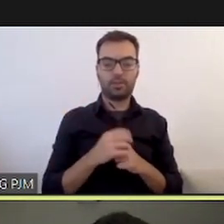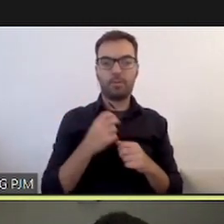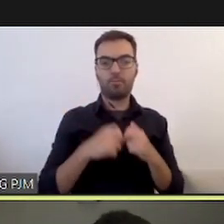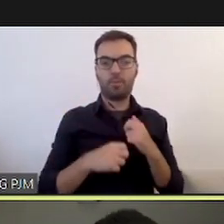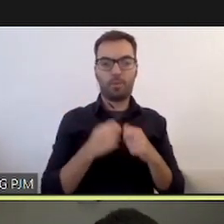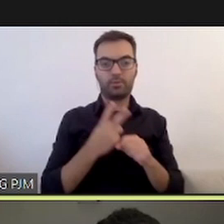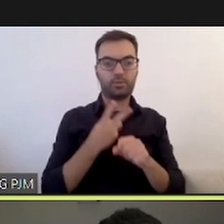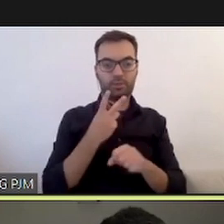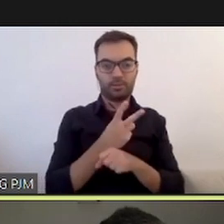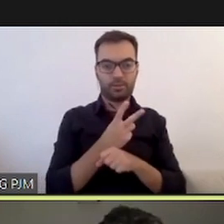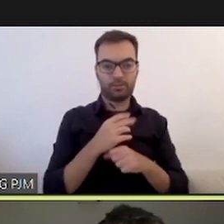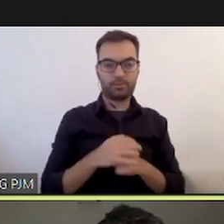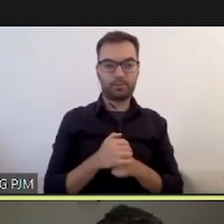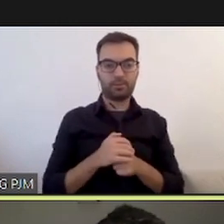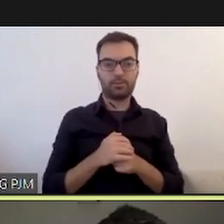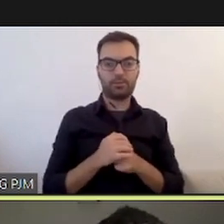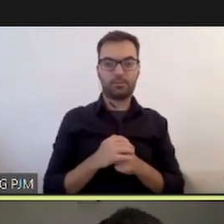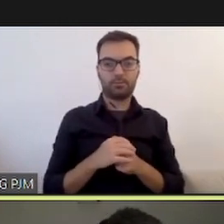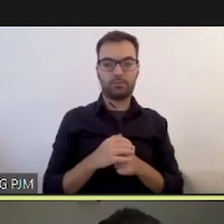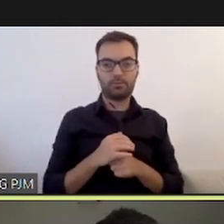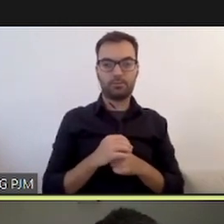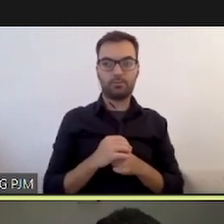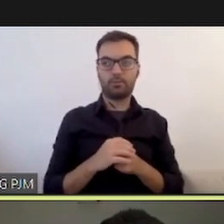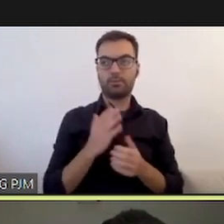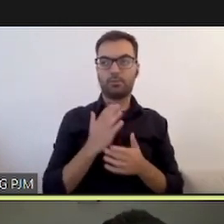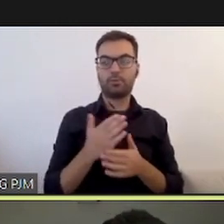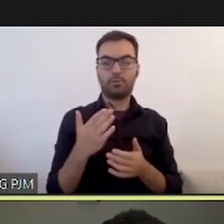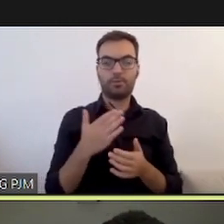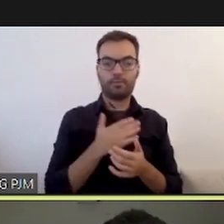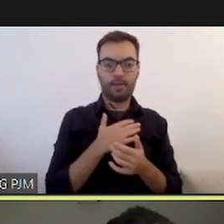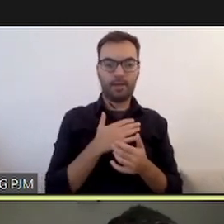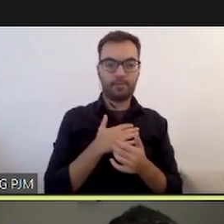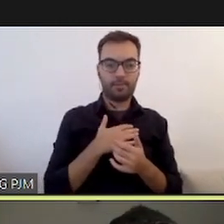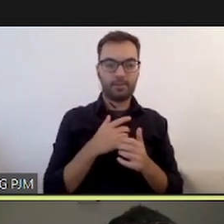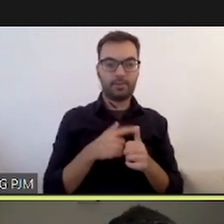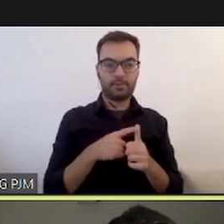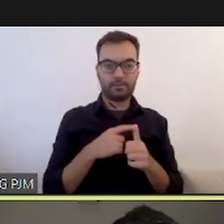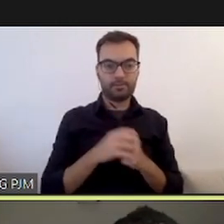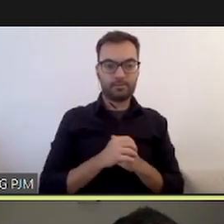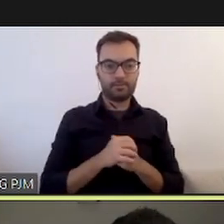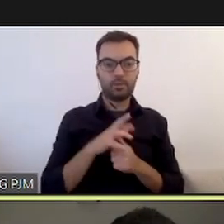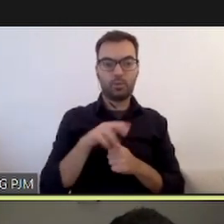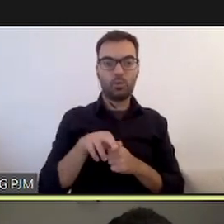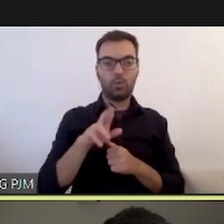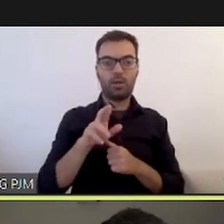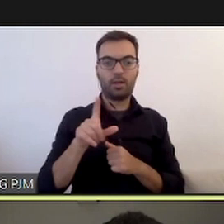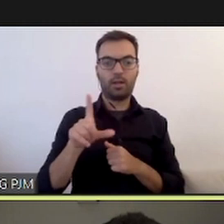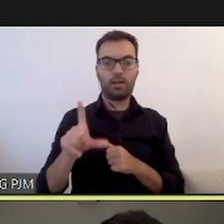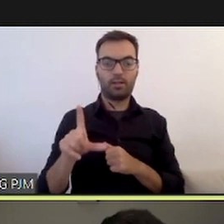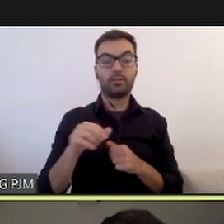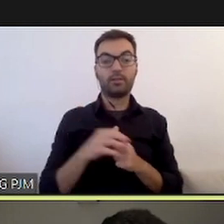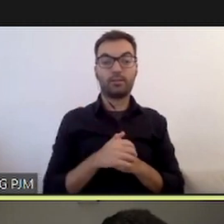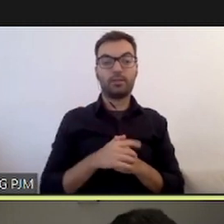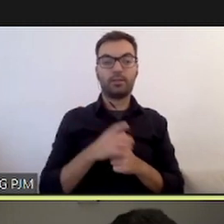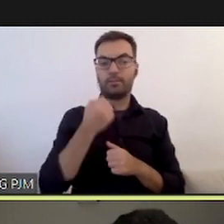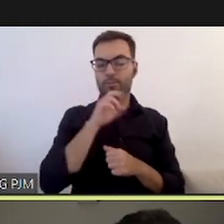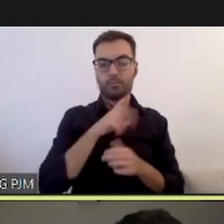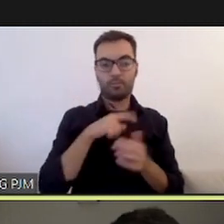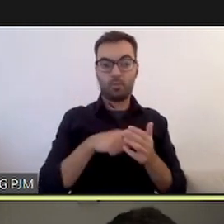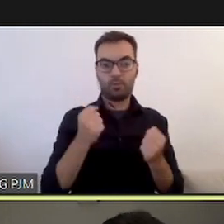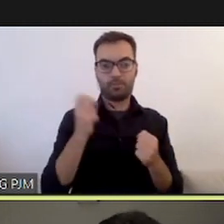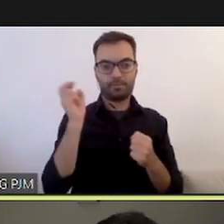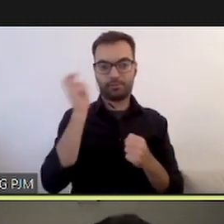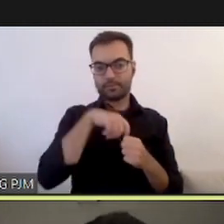issue on this page. So we're having already the URL, and very important, and I really love this